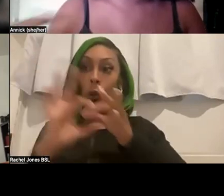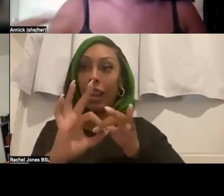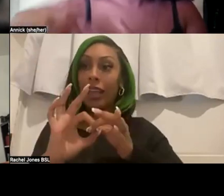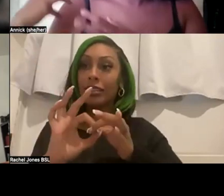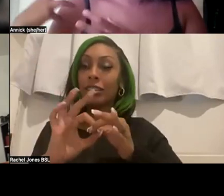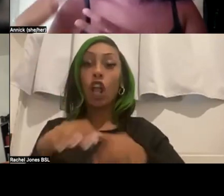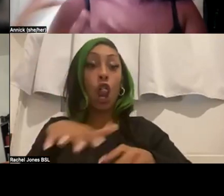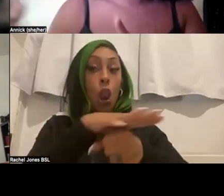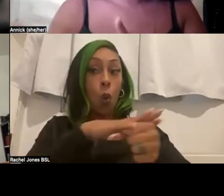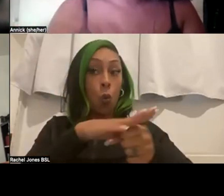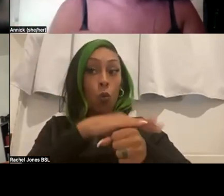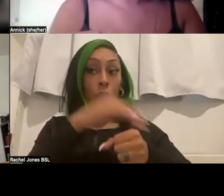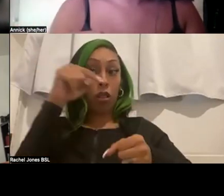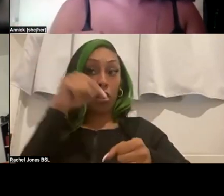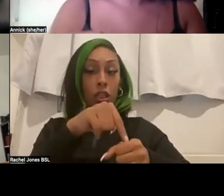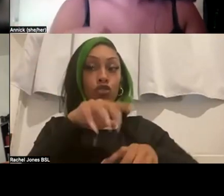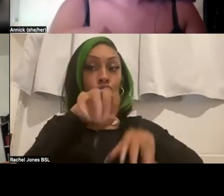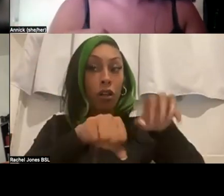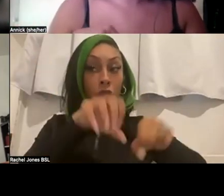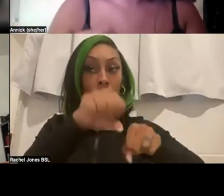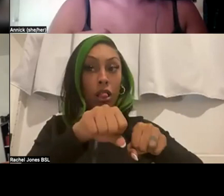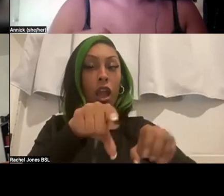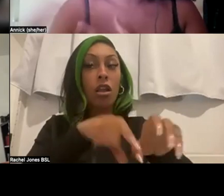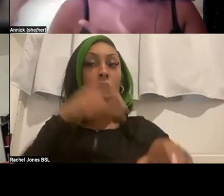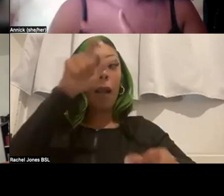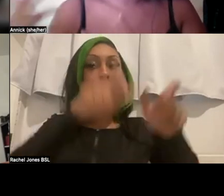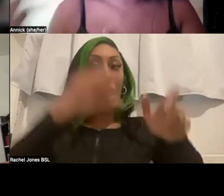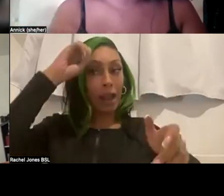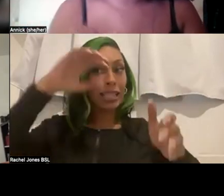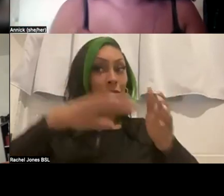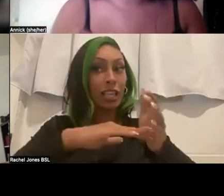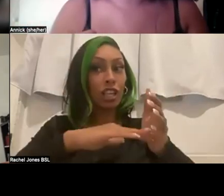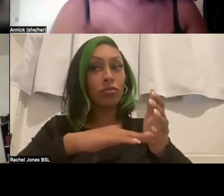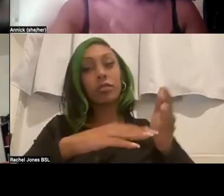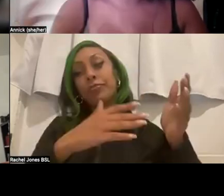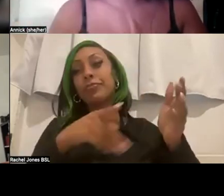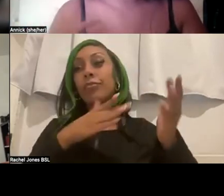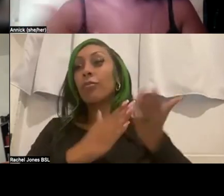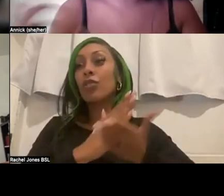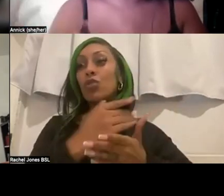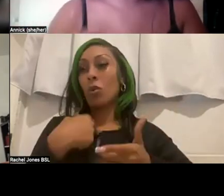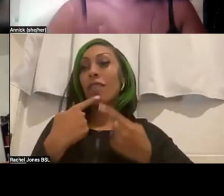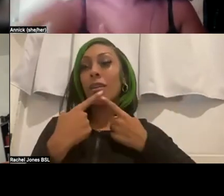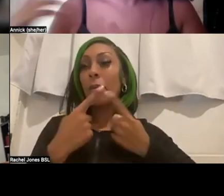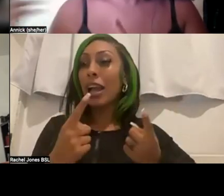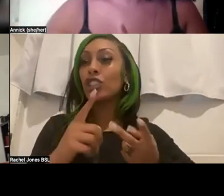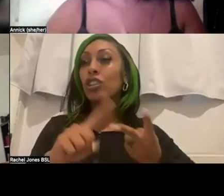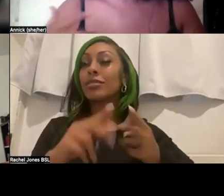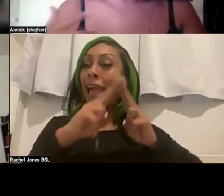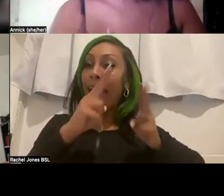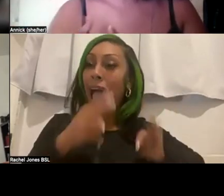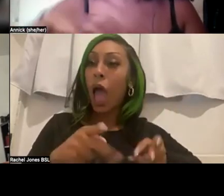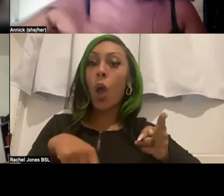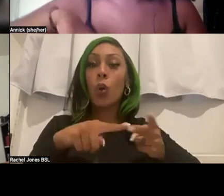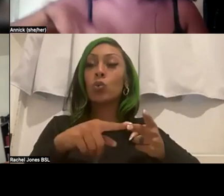local struggles that the young people experience, like some of the ones that I've named around policing, housing, food